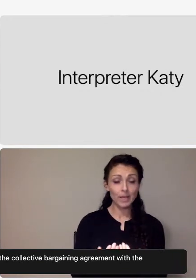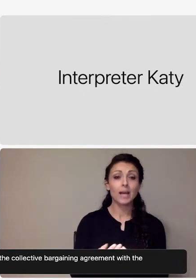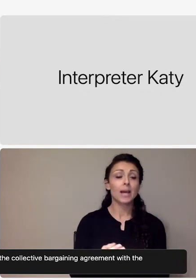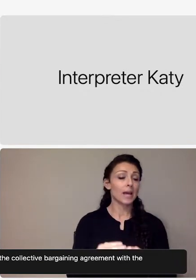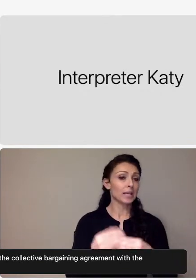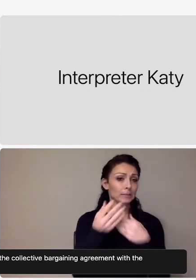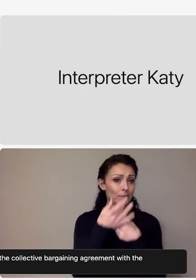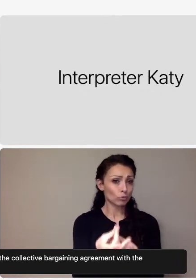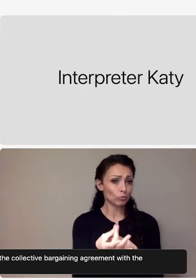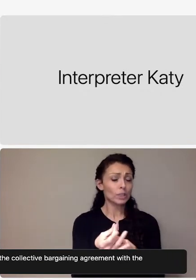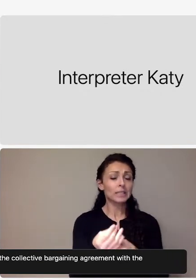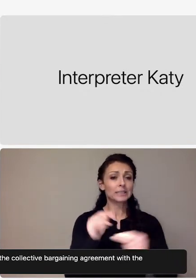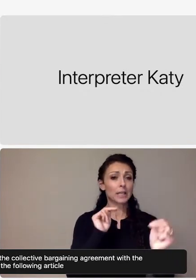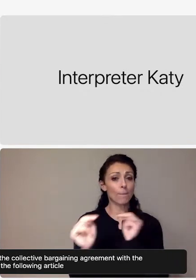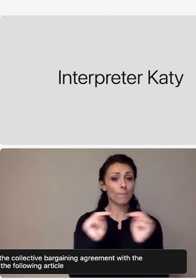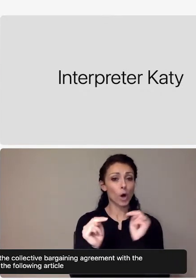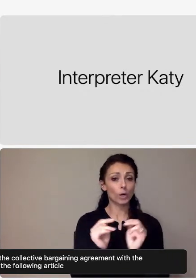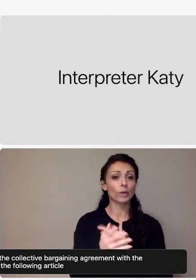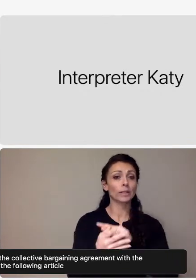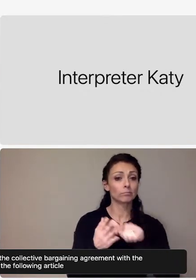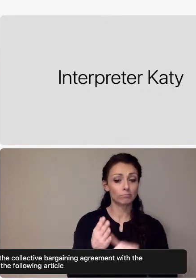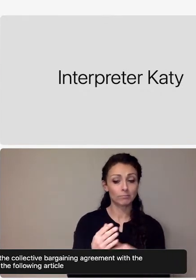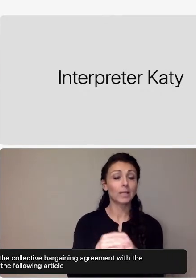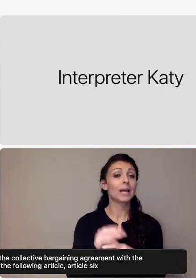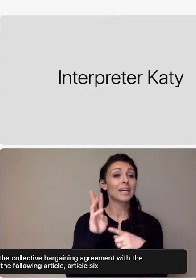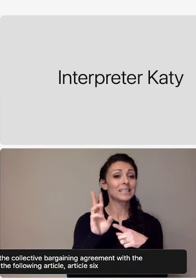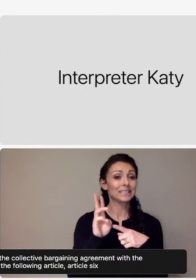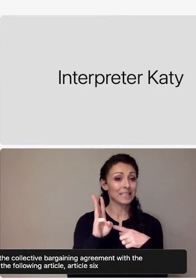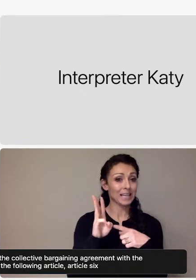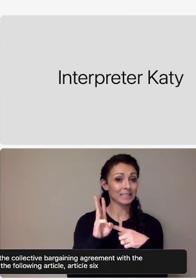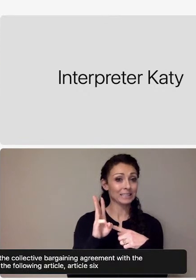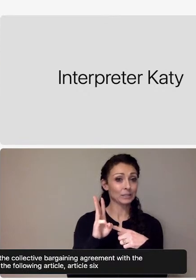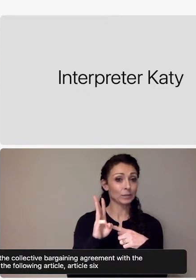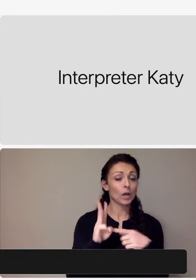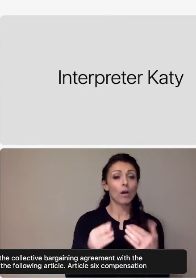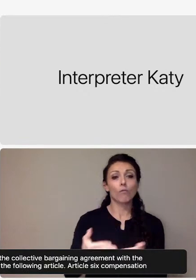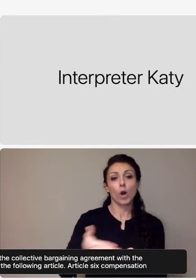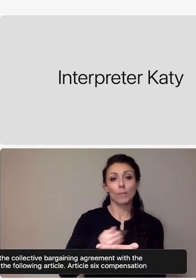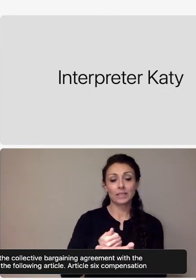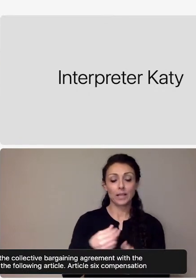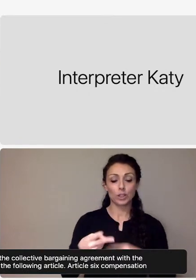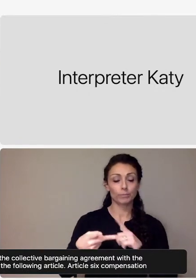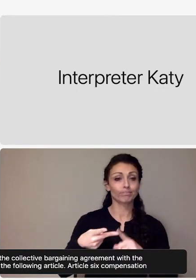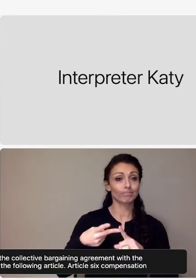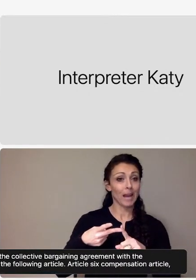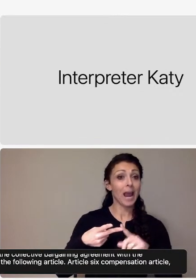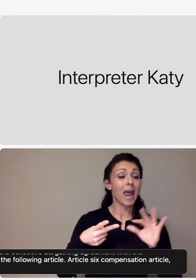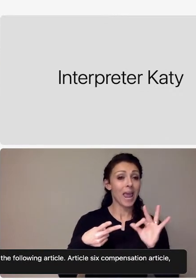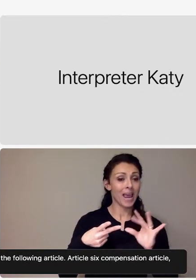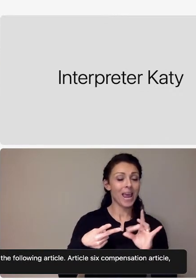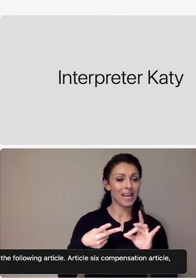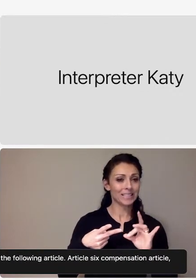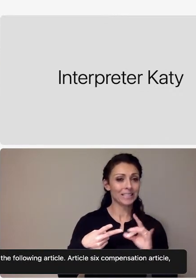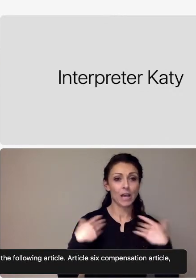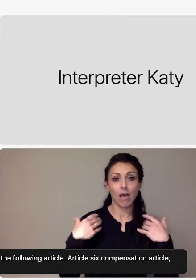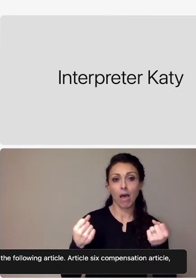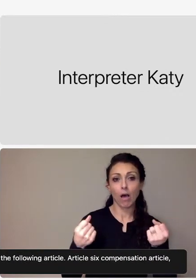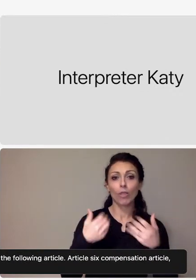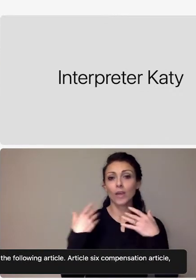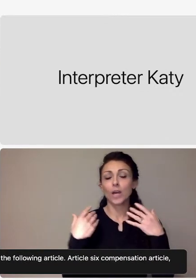the following articles article 6 compensation article 8 health and welfare benefits and related